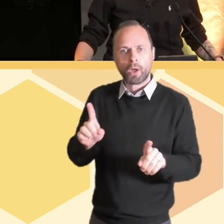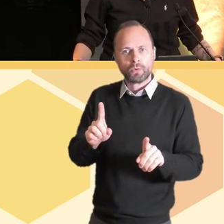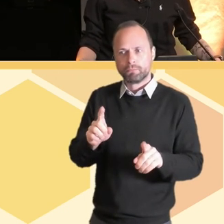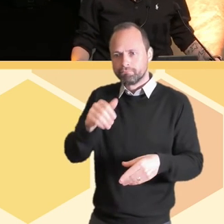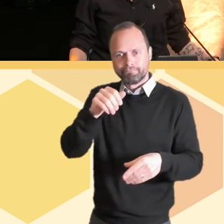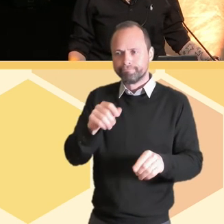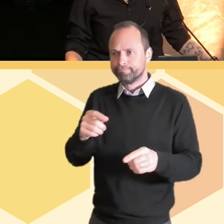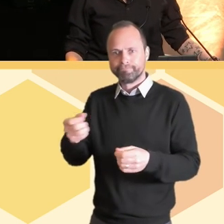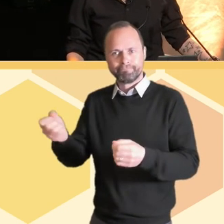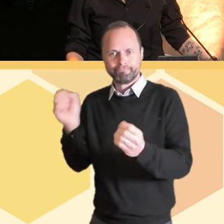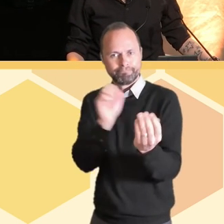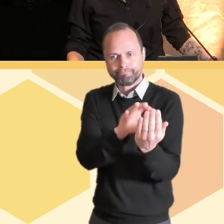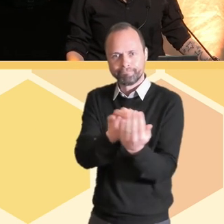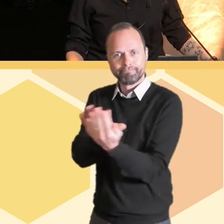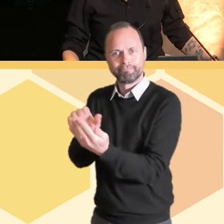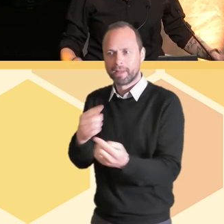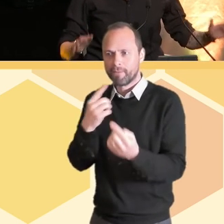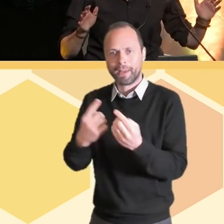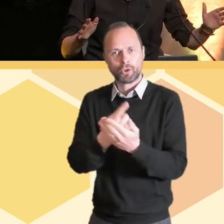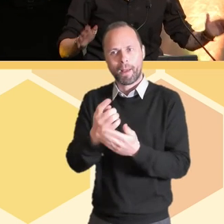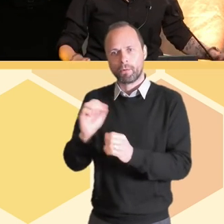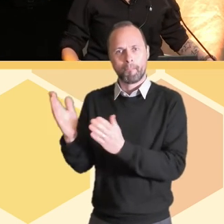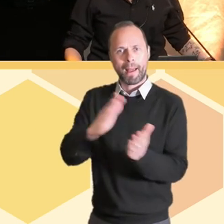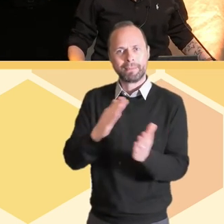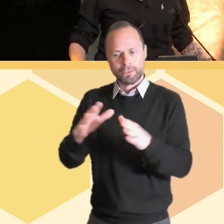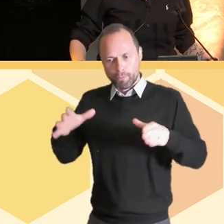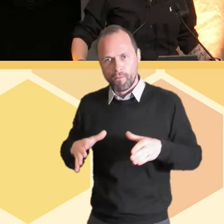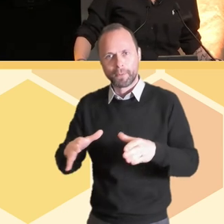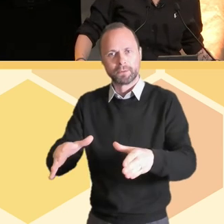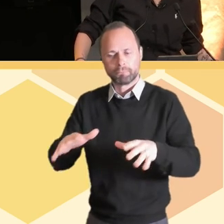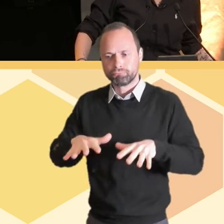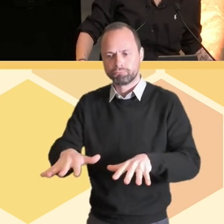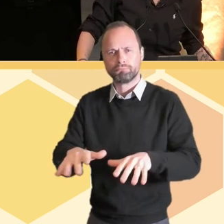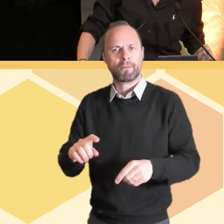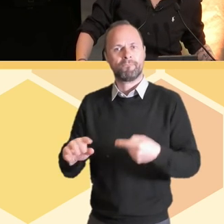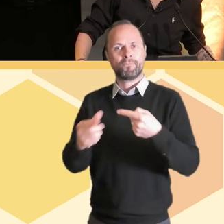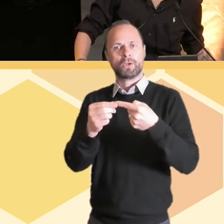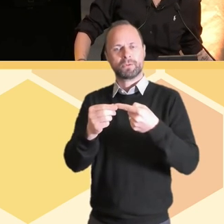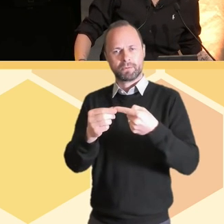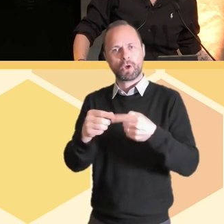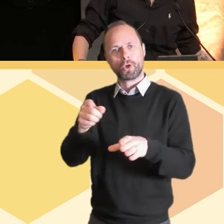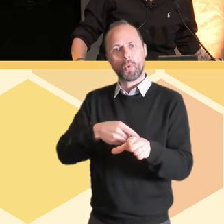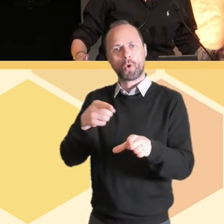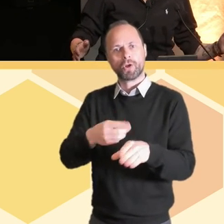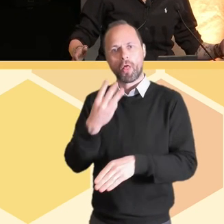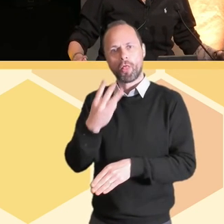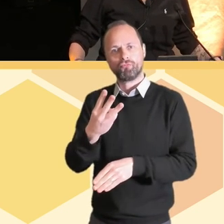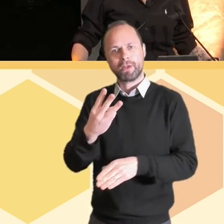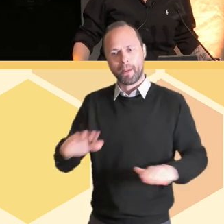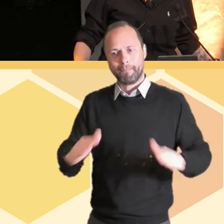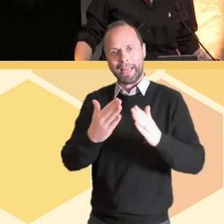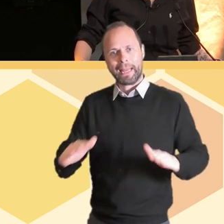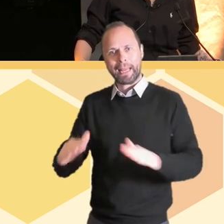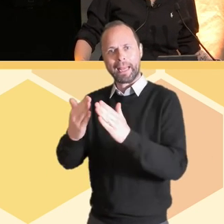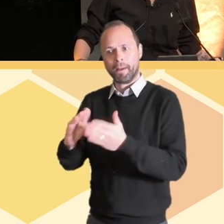that is happening across our Baptist movement. And the first of these is the Yorkshire Three Peaks. That's walking